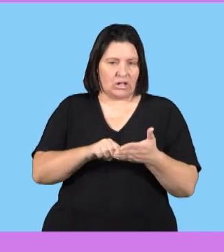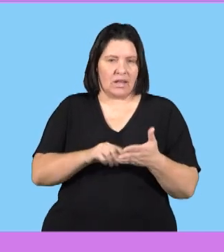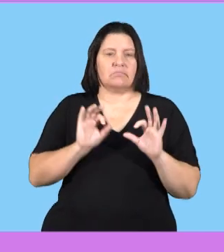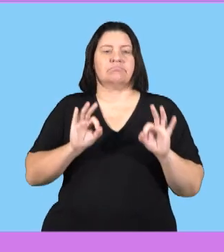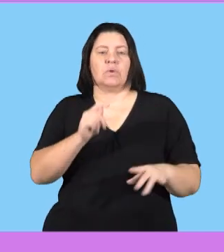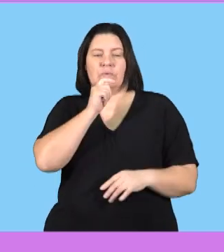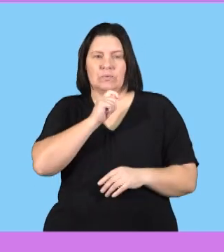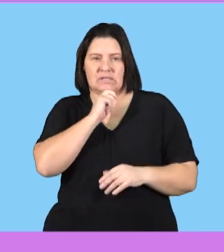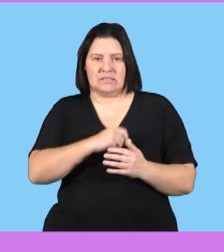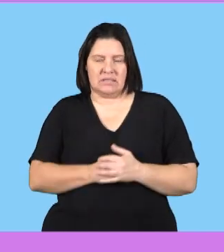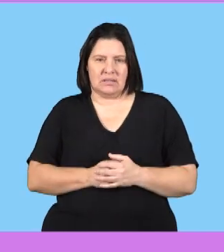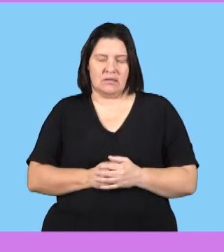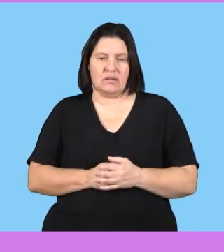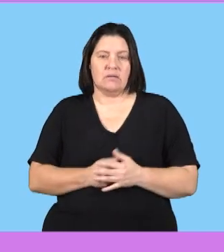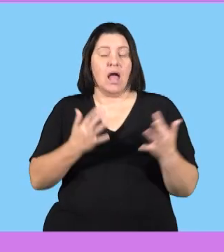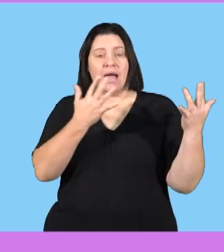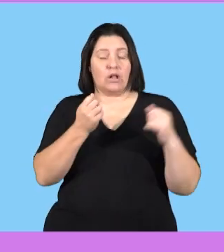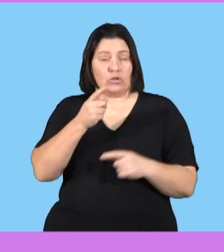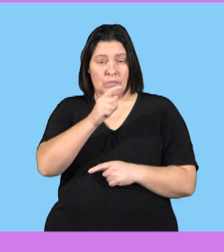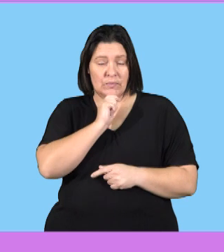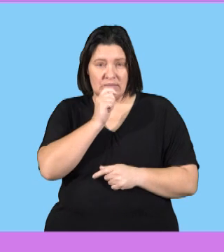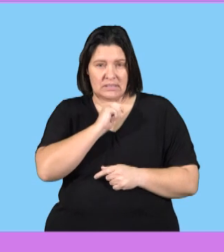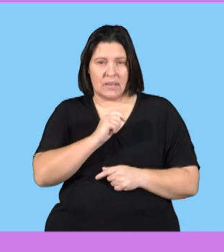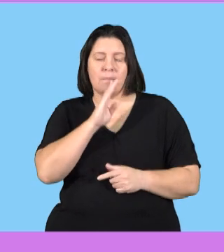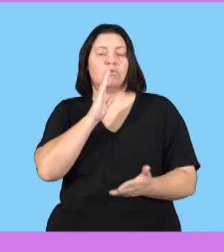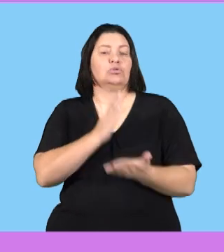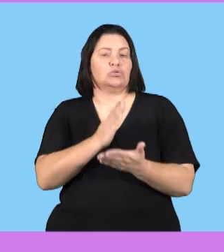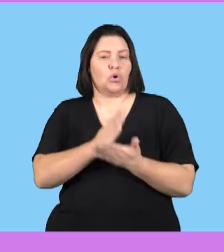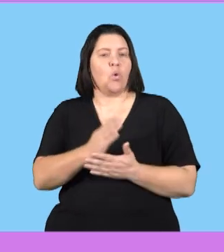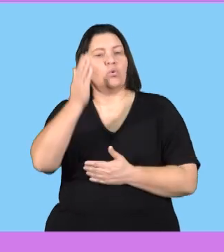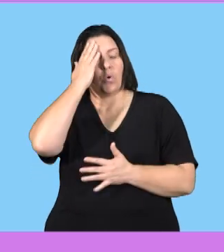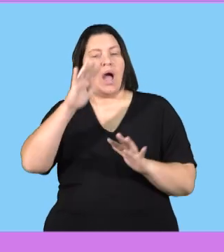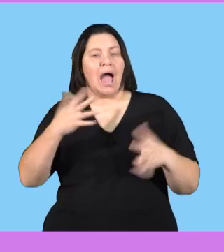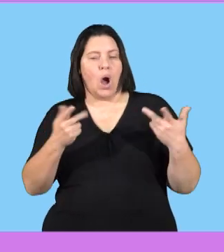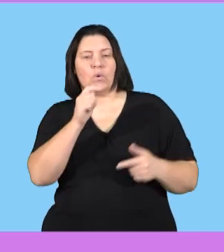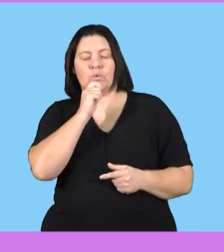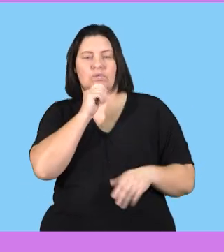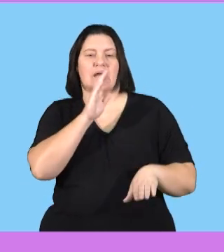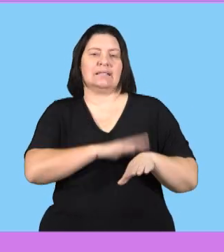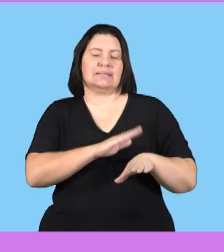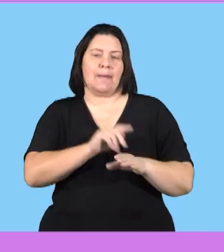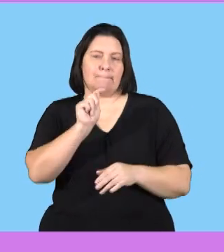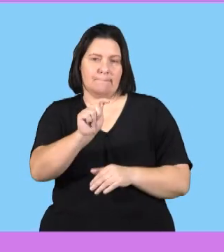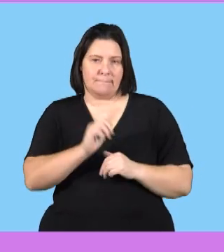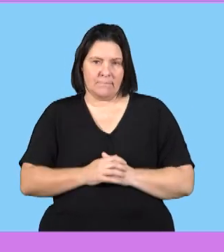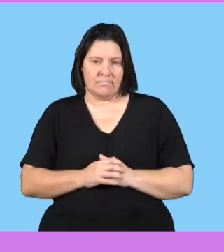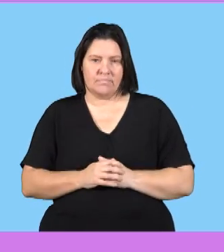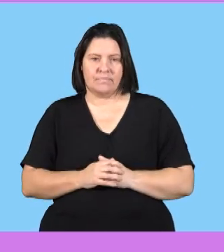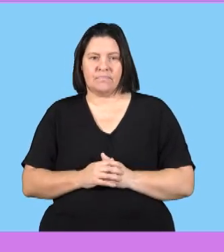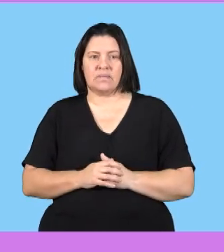calculator correctly. All right. Now, depending on the calculator that you use, make sure that you know how to use that time